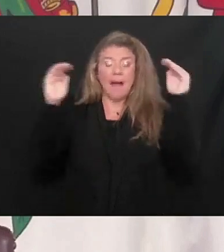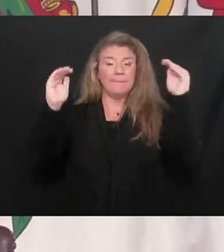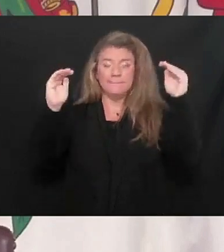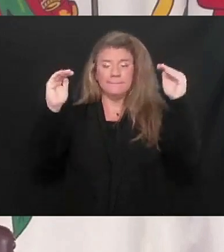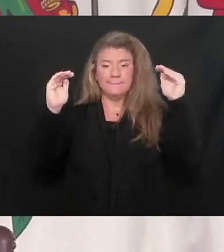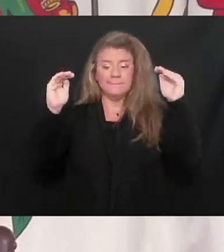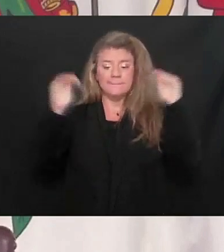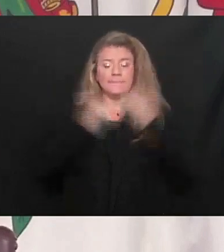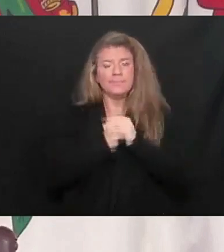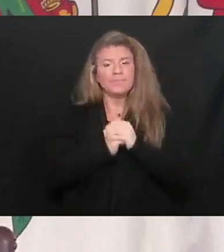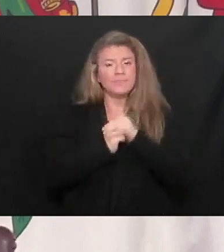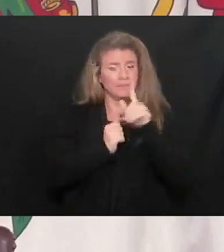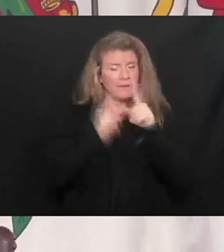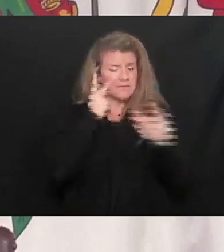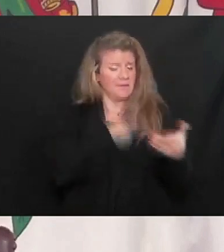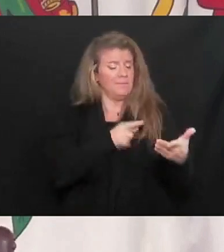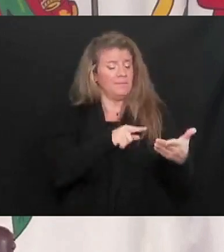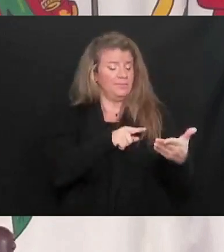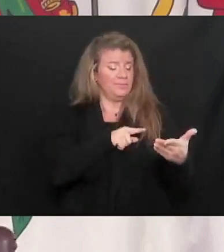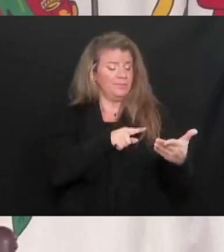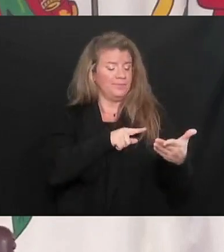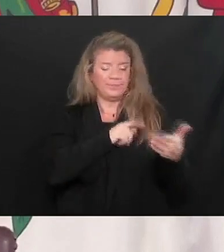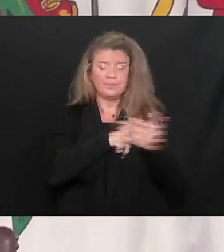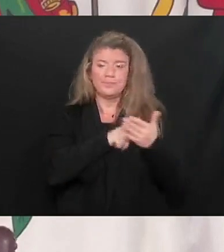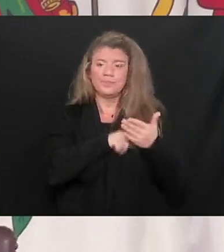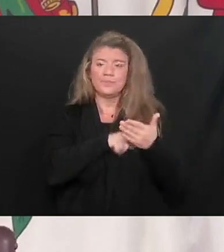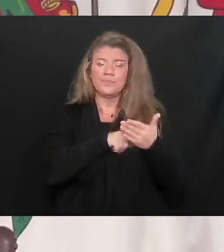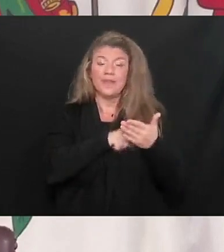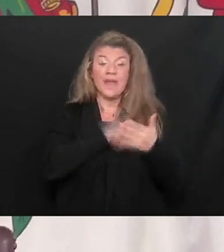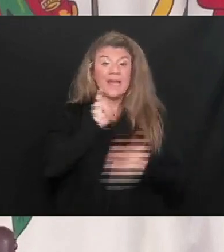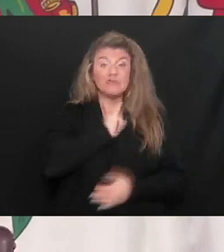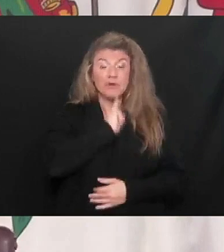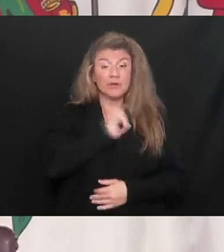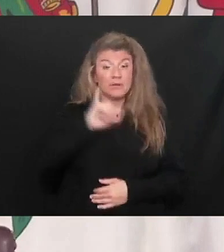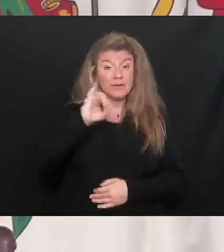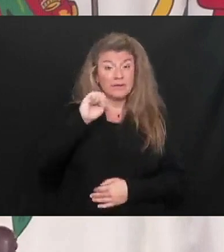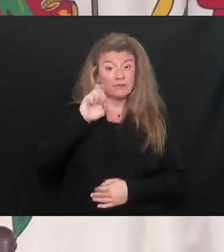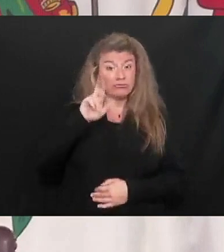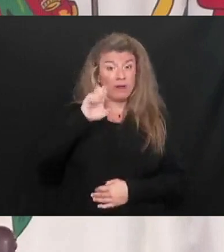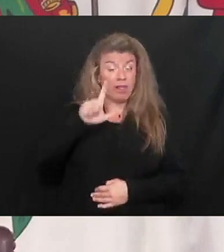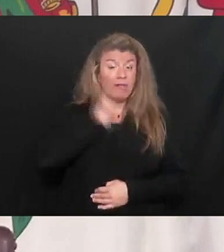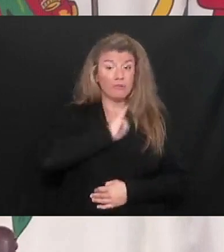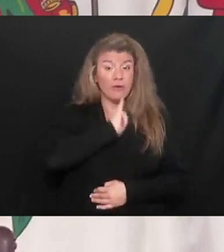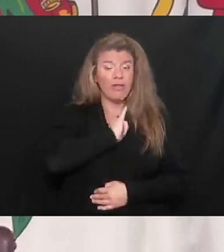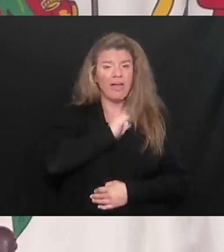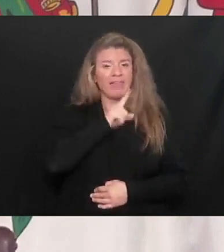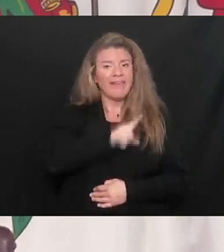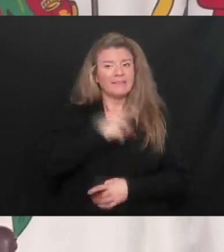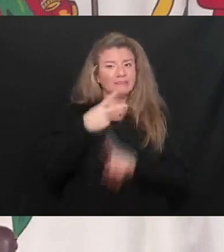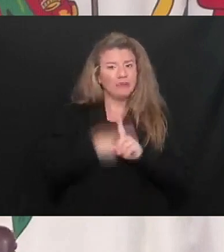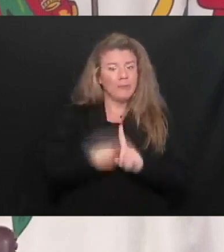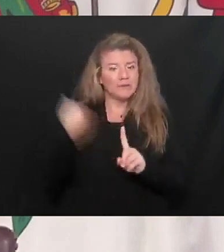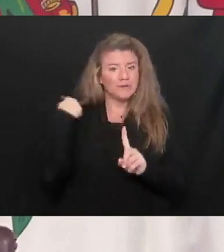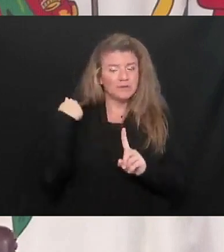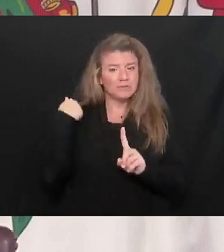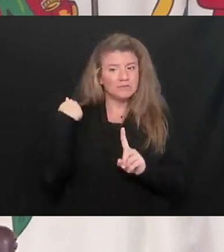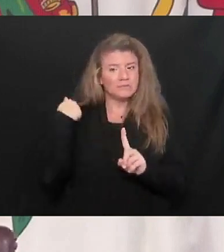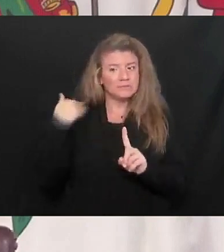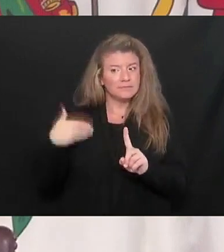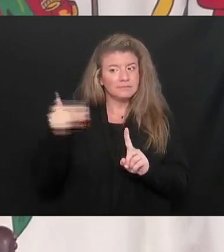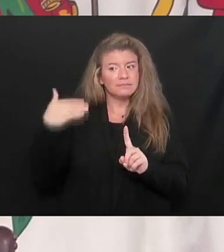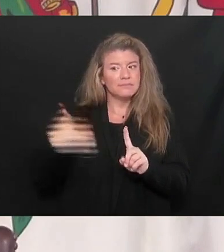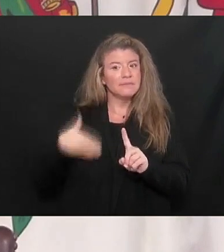I do have some notes. You know, Israel in the last 2 months